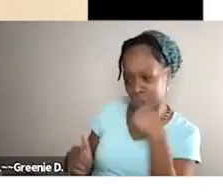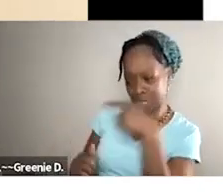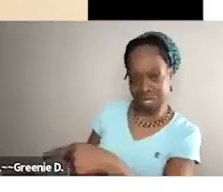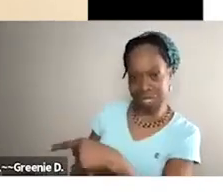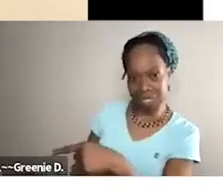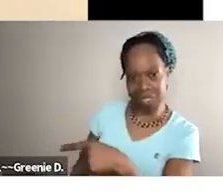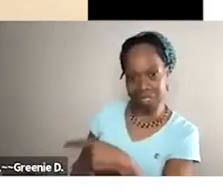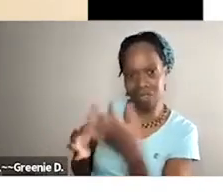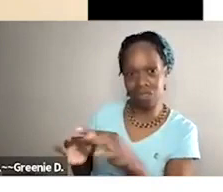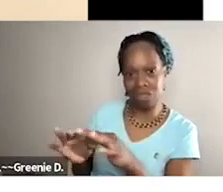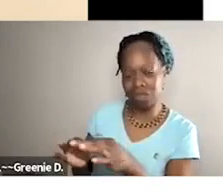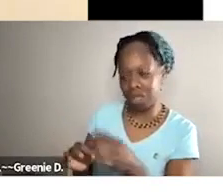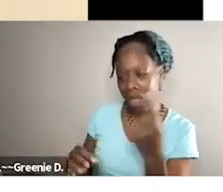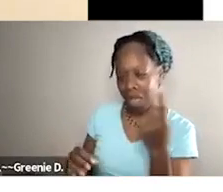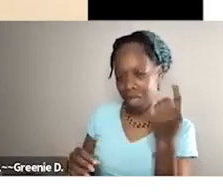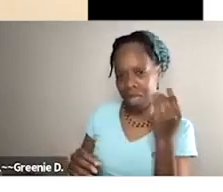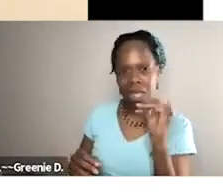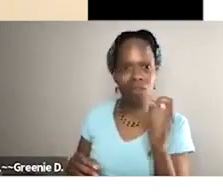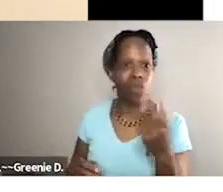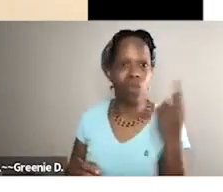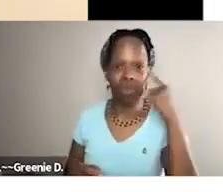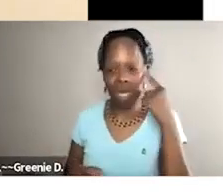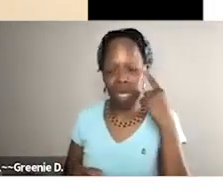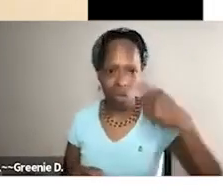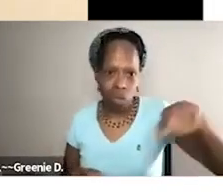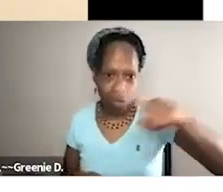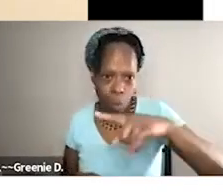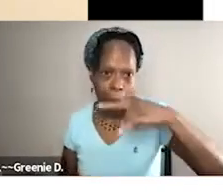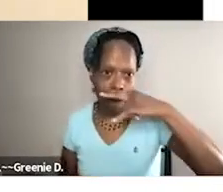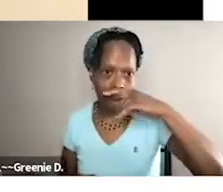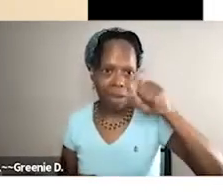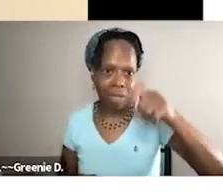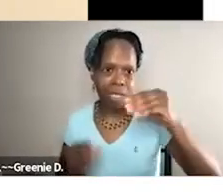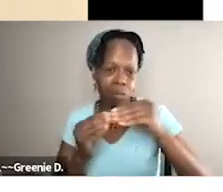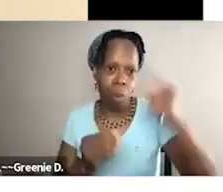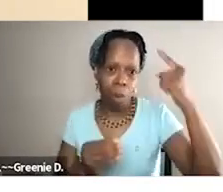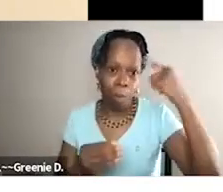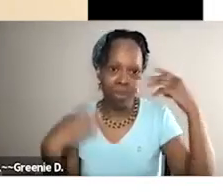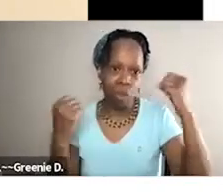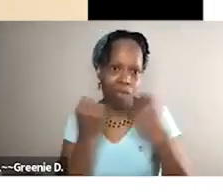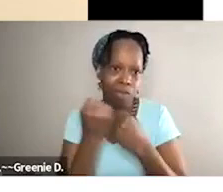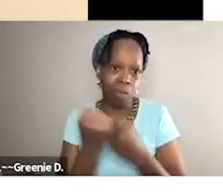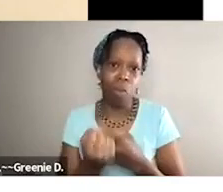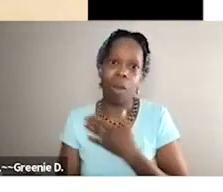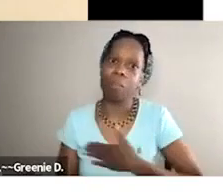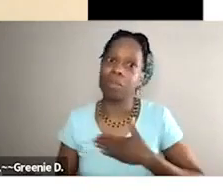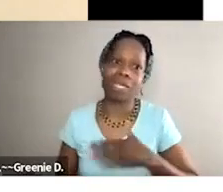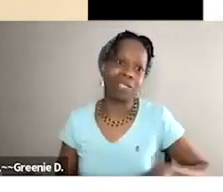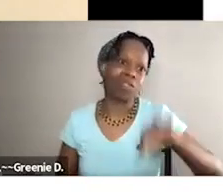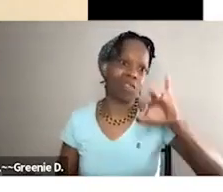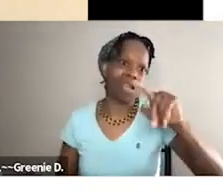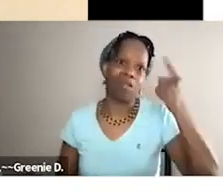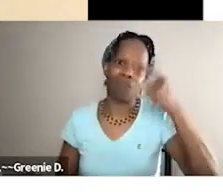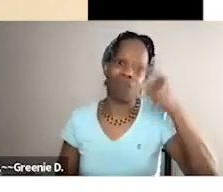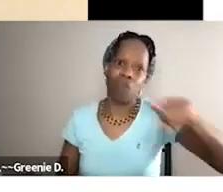we've mentioned it before, but if you're ever concerned that you think your child needs more mental health support, please get it for them, because we know